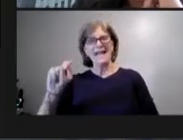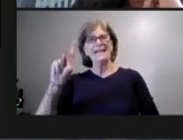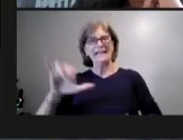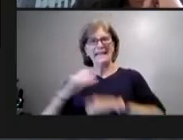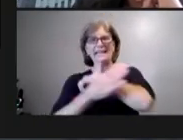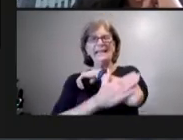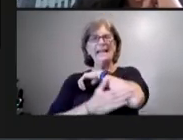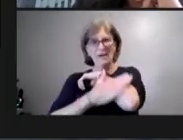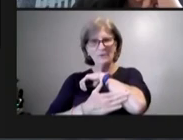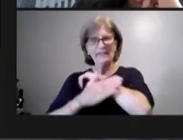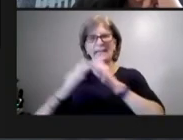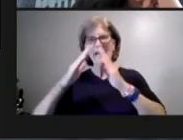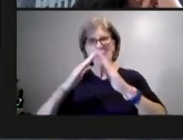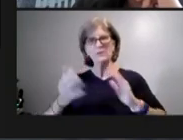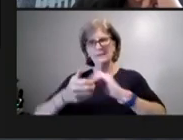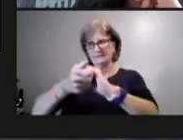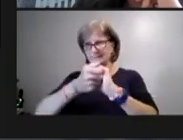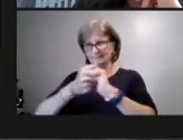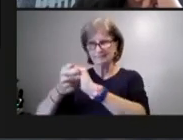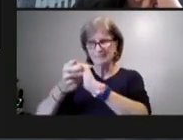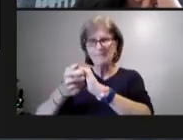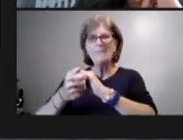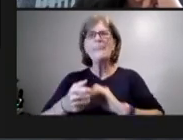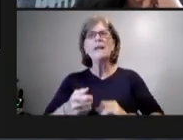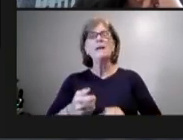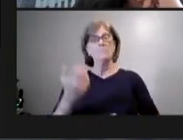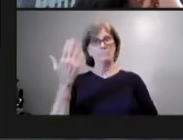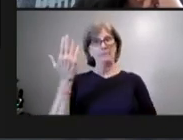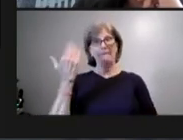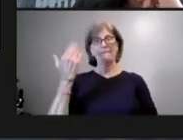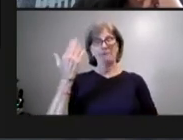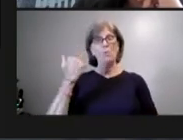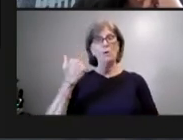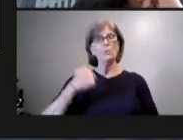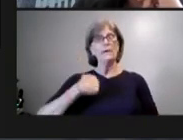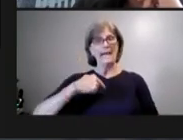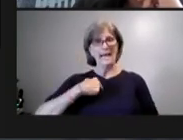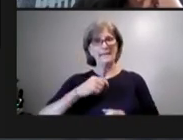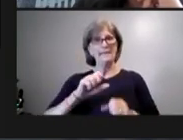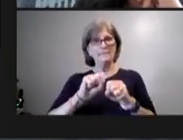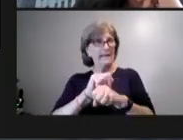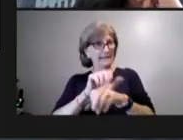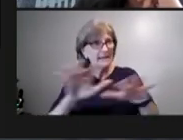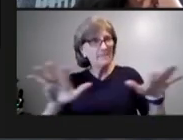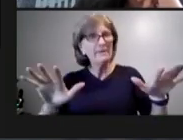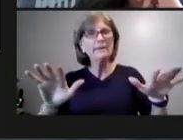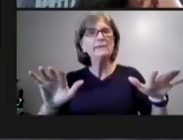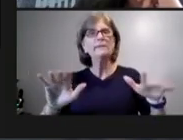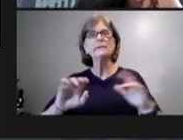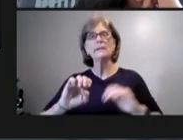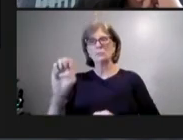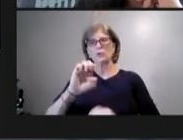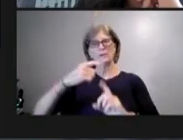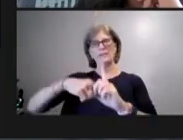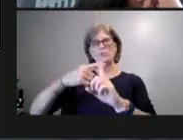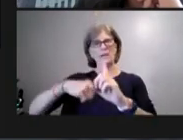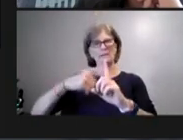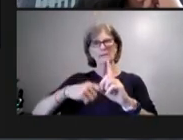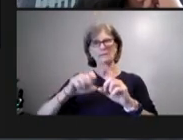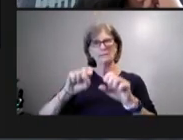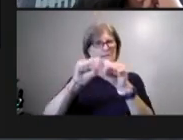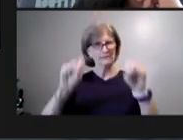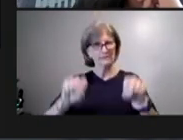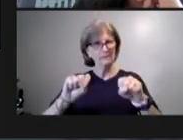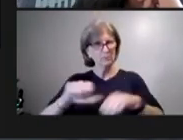of partnerships that were forged during COVID-19. With the Emergency Rental Assistance Program. So